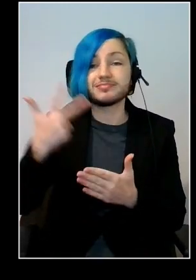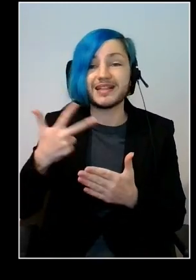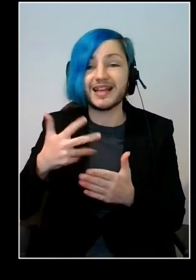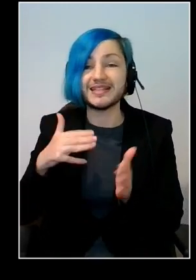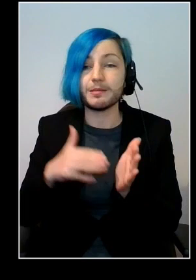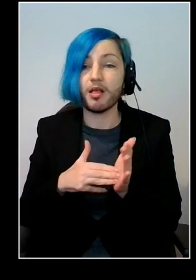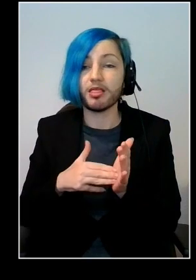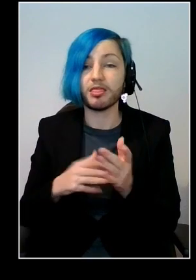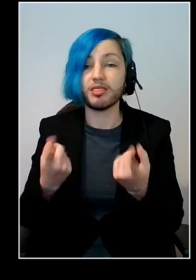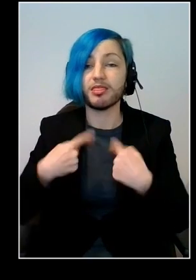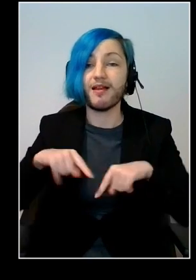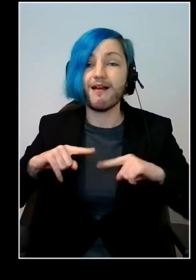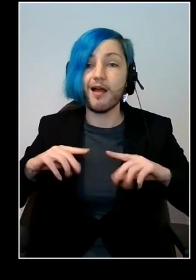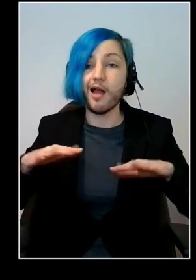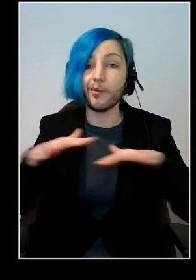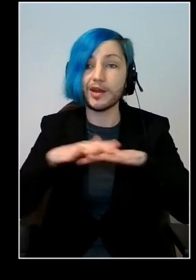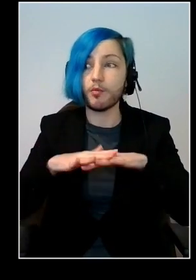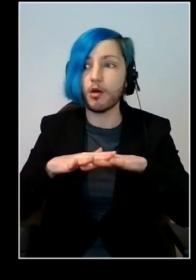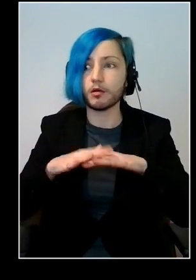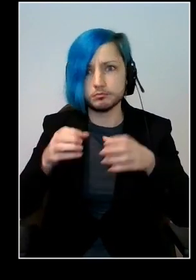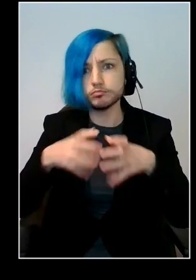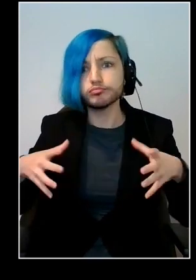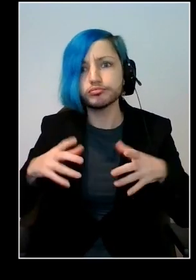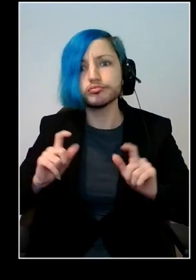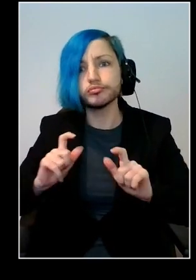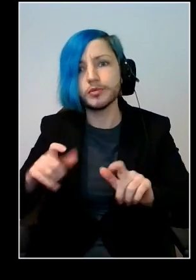network has still grown. We have new